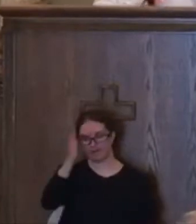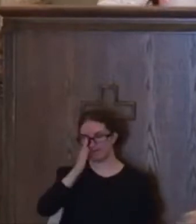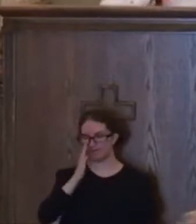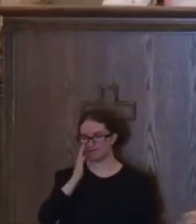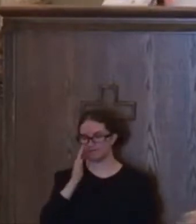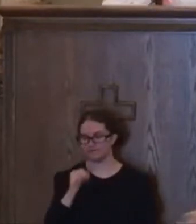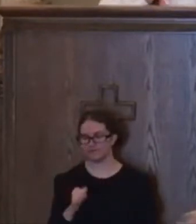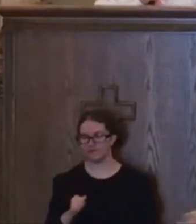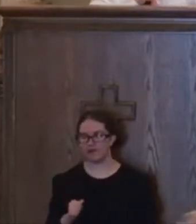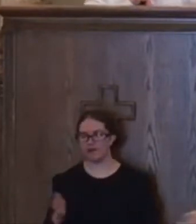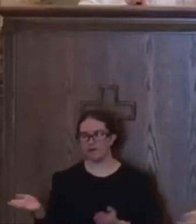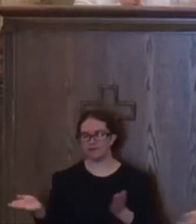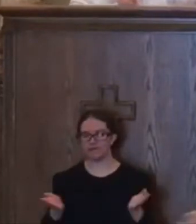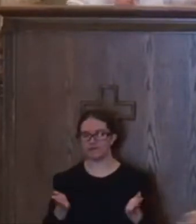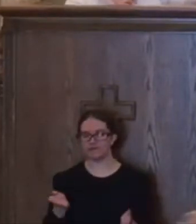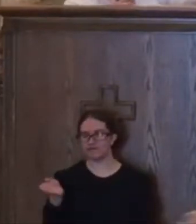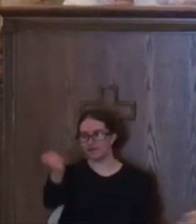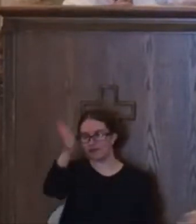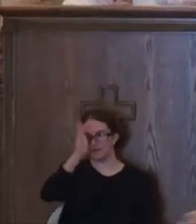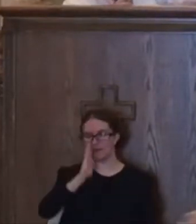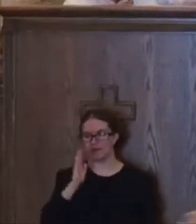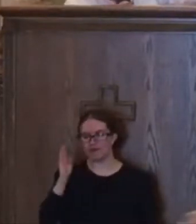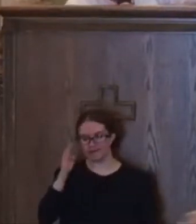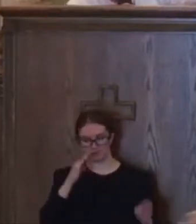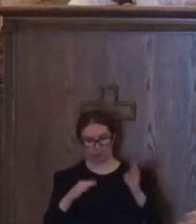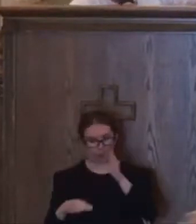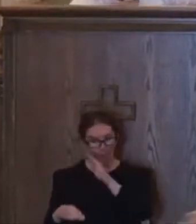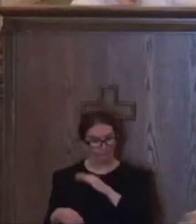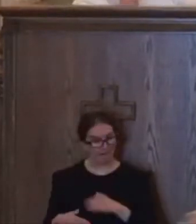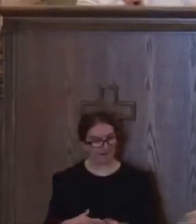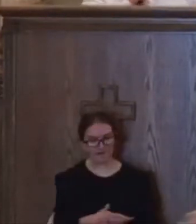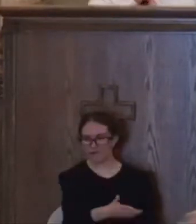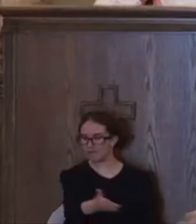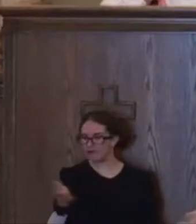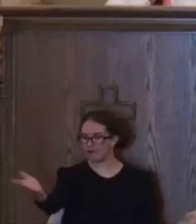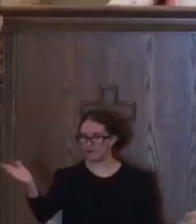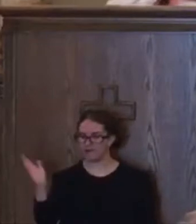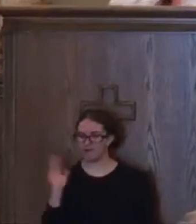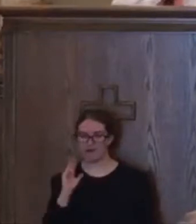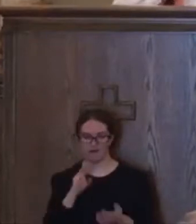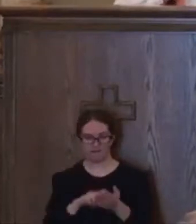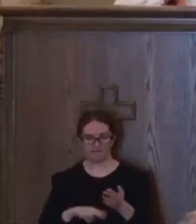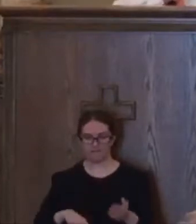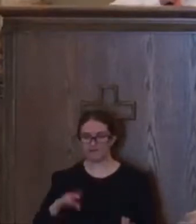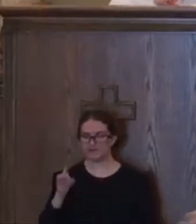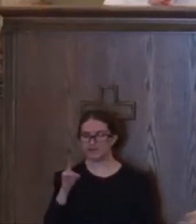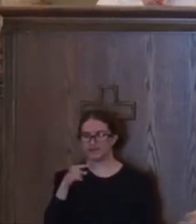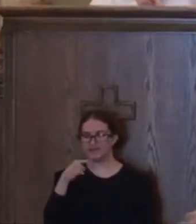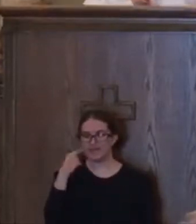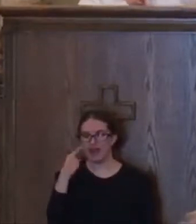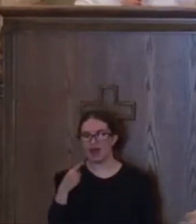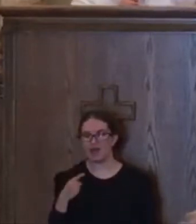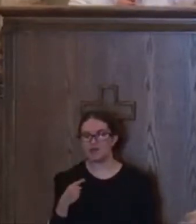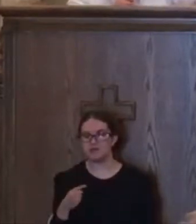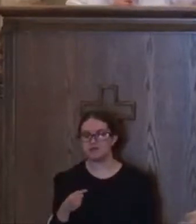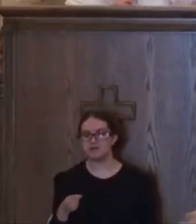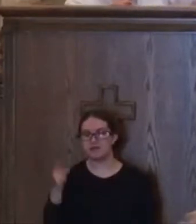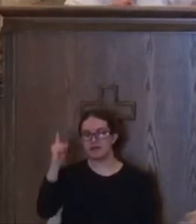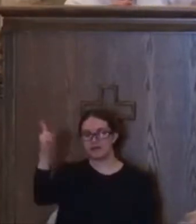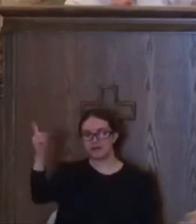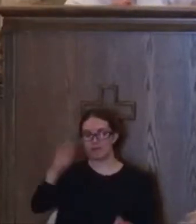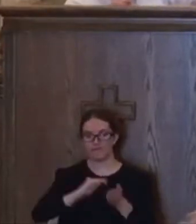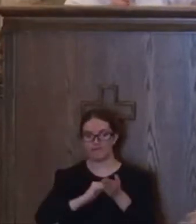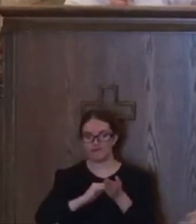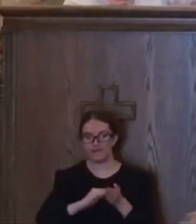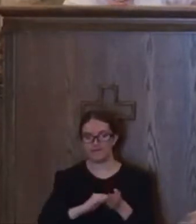we're servant of God that is worried about us. And in verse 8 he says, I tell you that he will